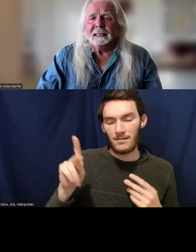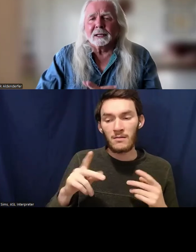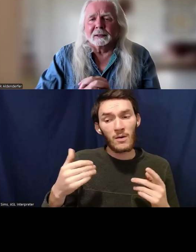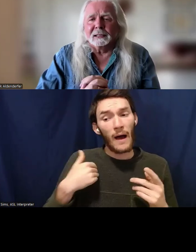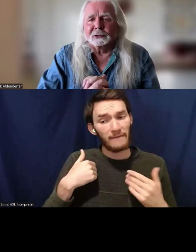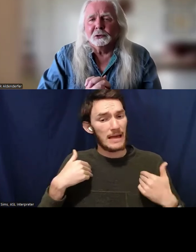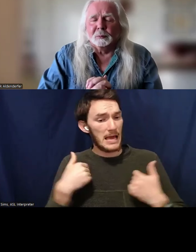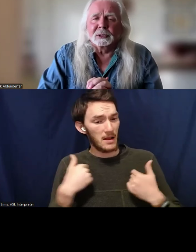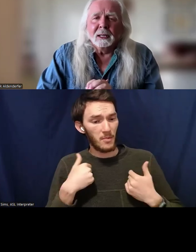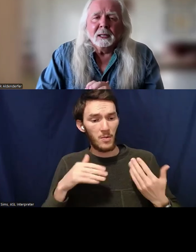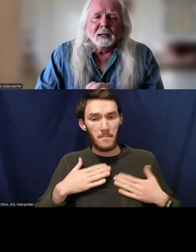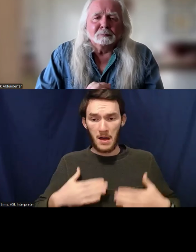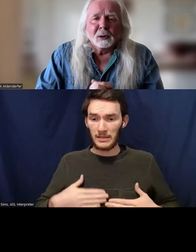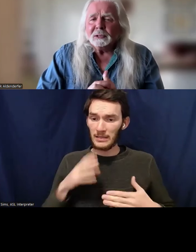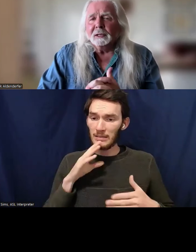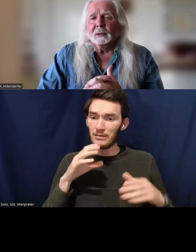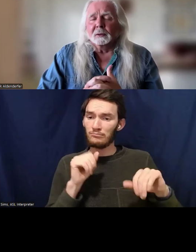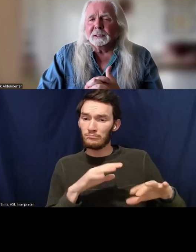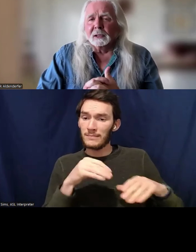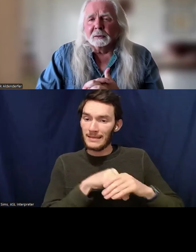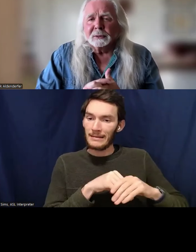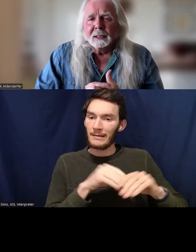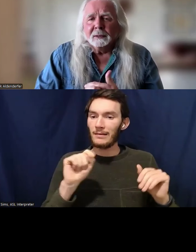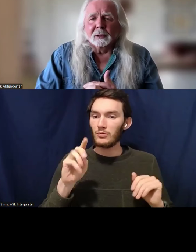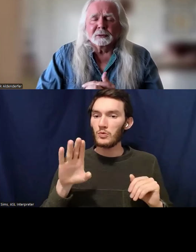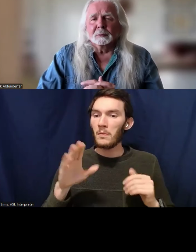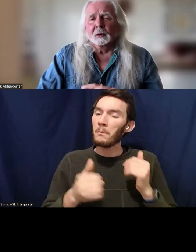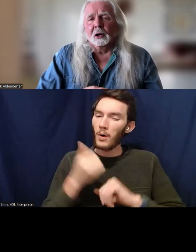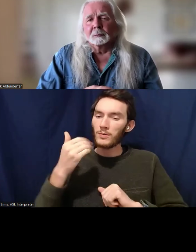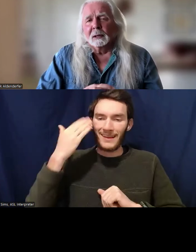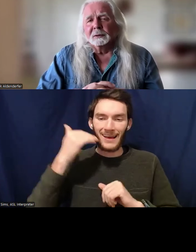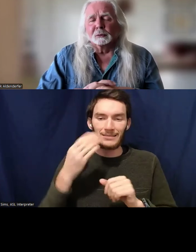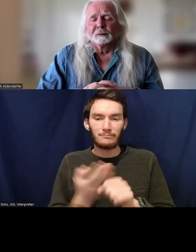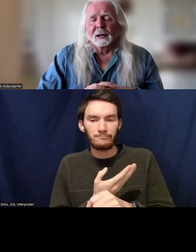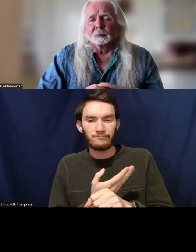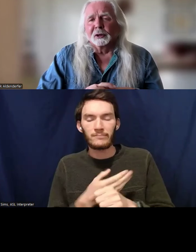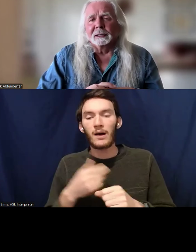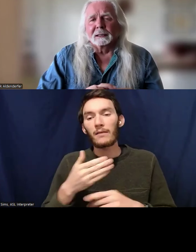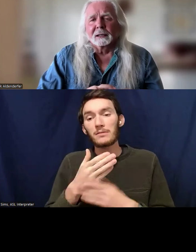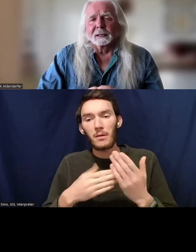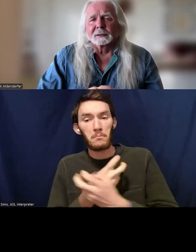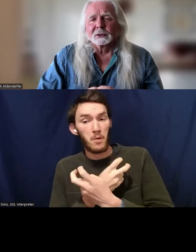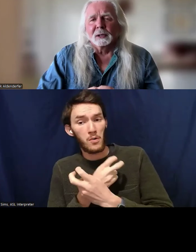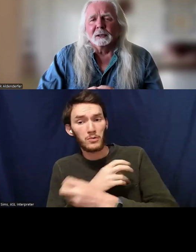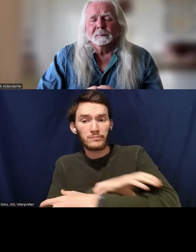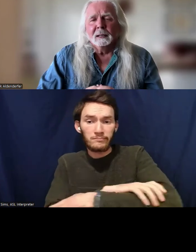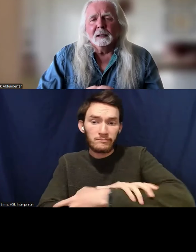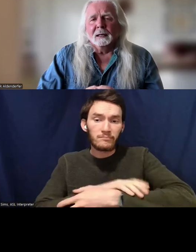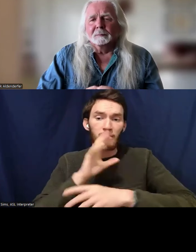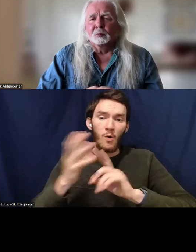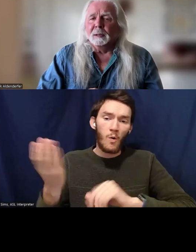placed inside these tombs. Most of them are skulls. There are some long bones that were found within that context as